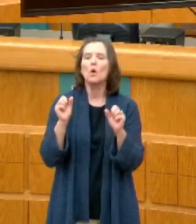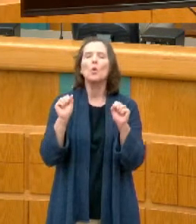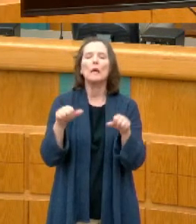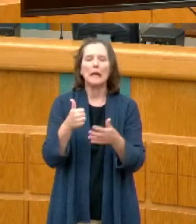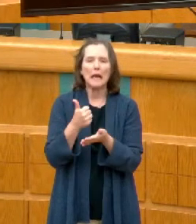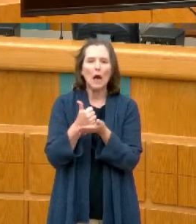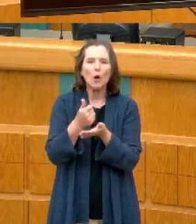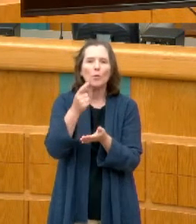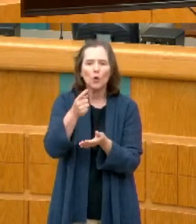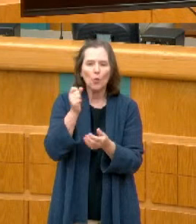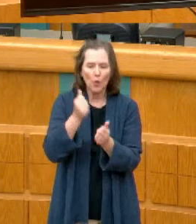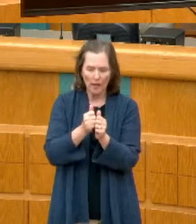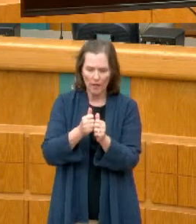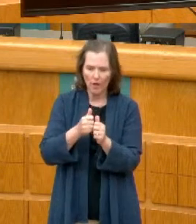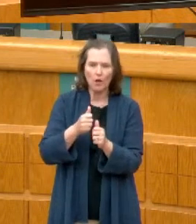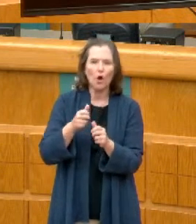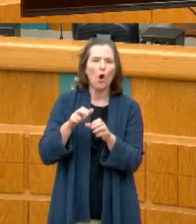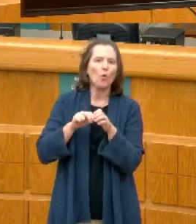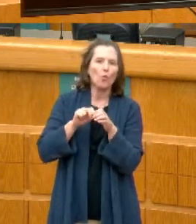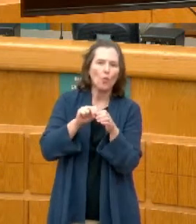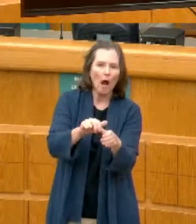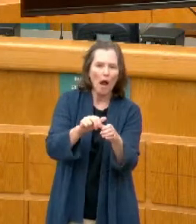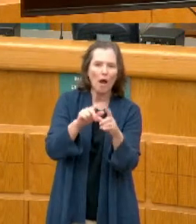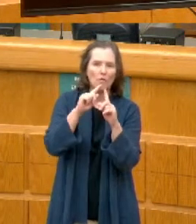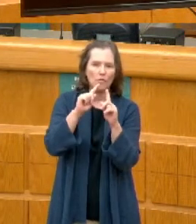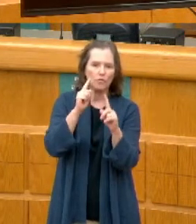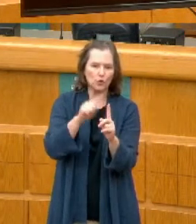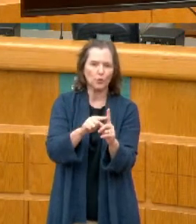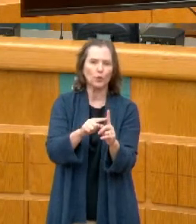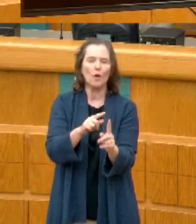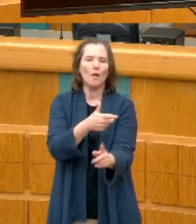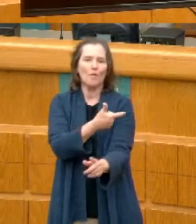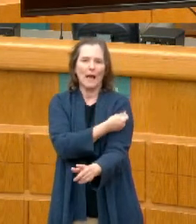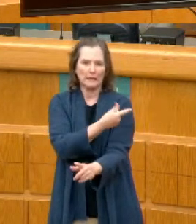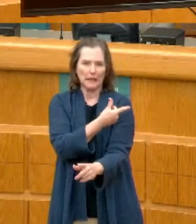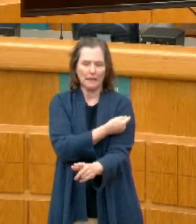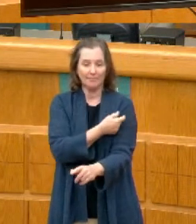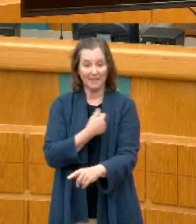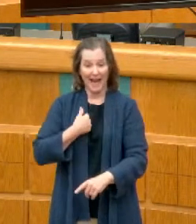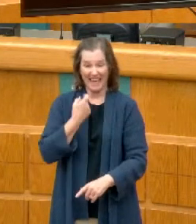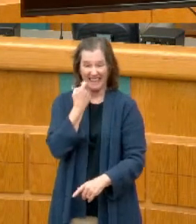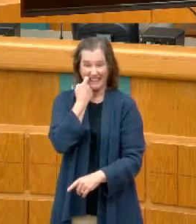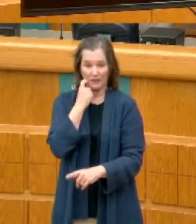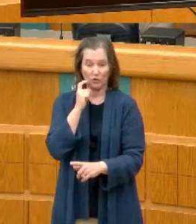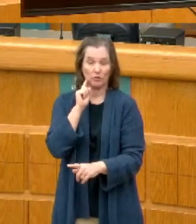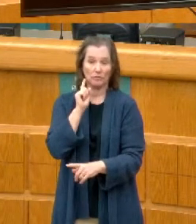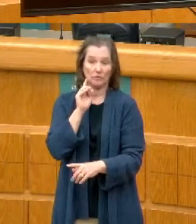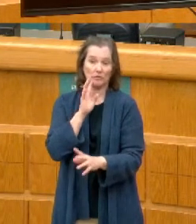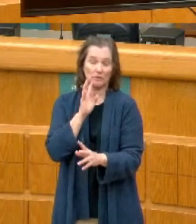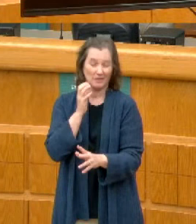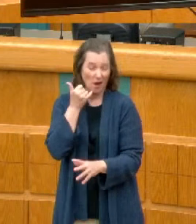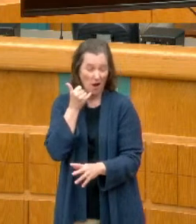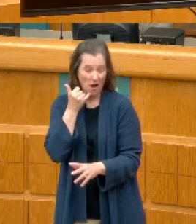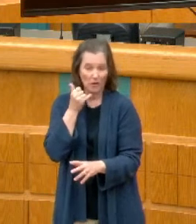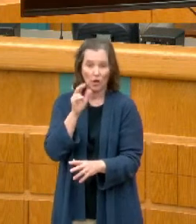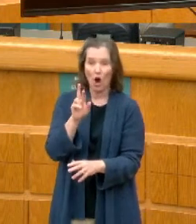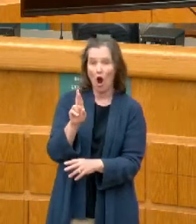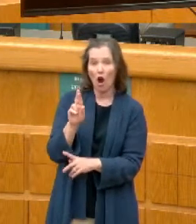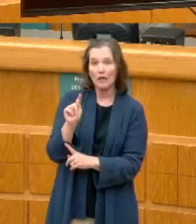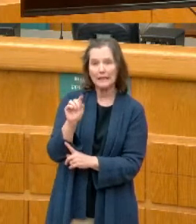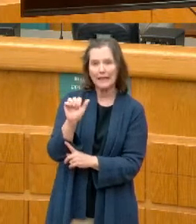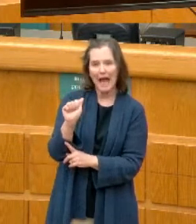arrange transportation. I just got off the phone with the RTA, and if you call the RTA, they will